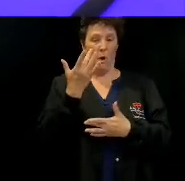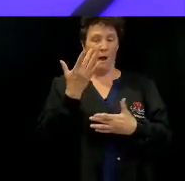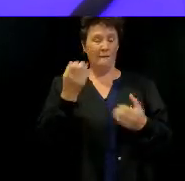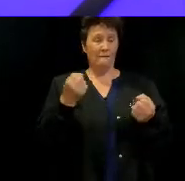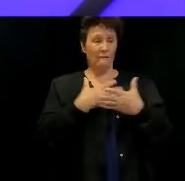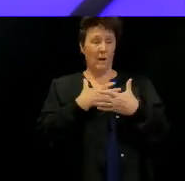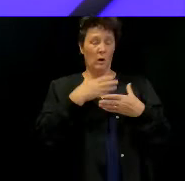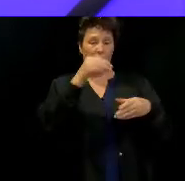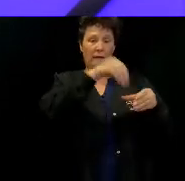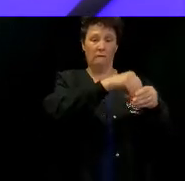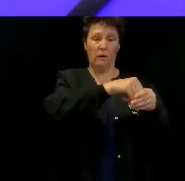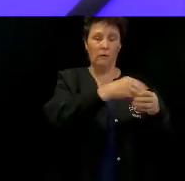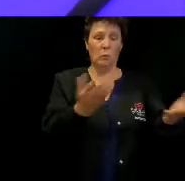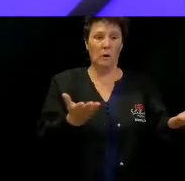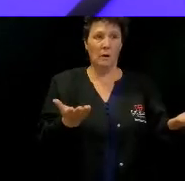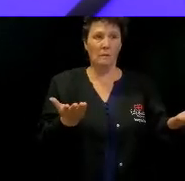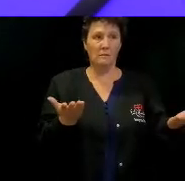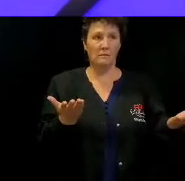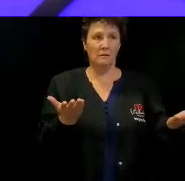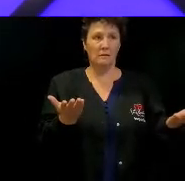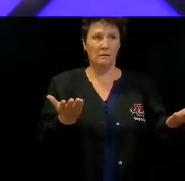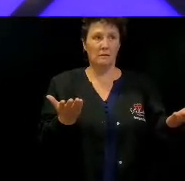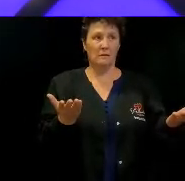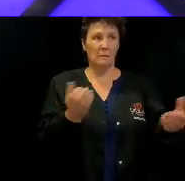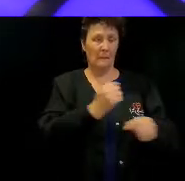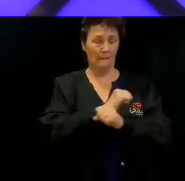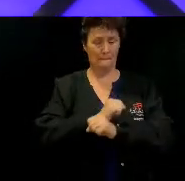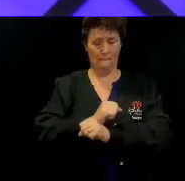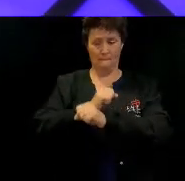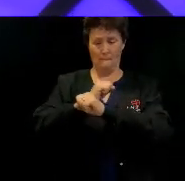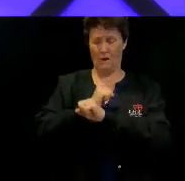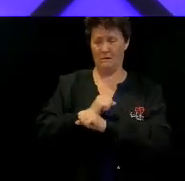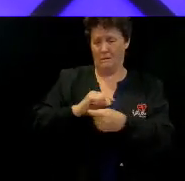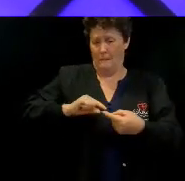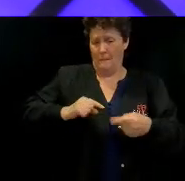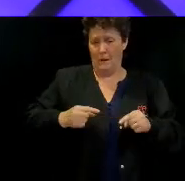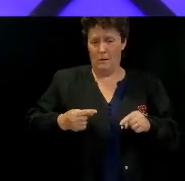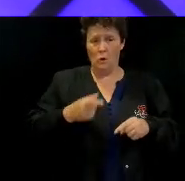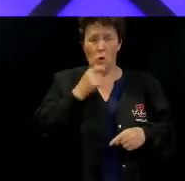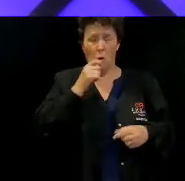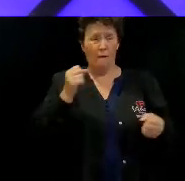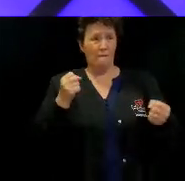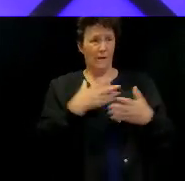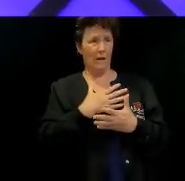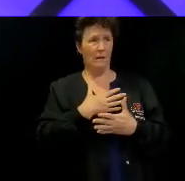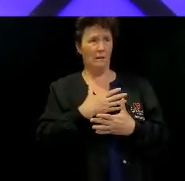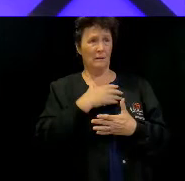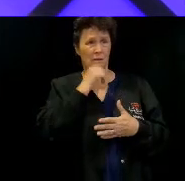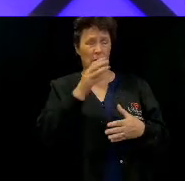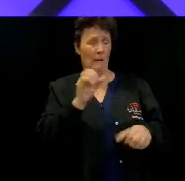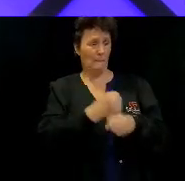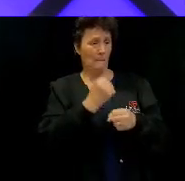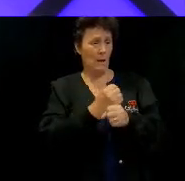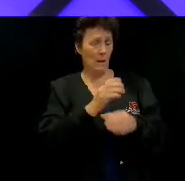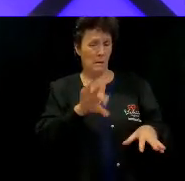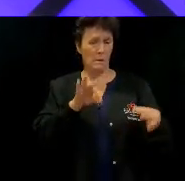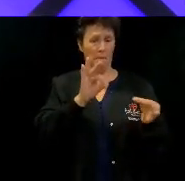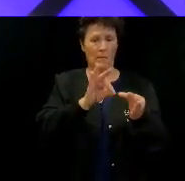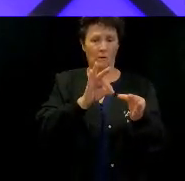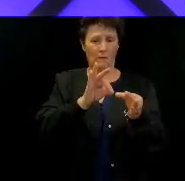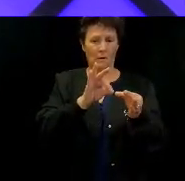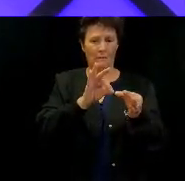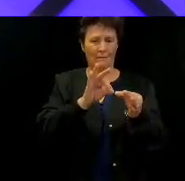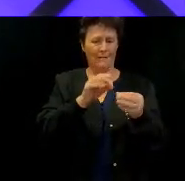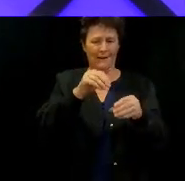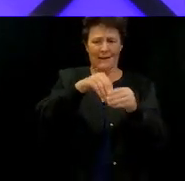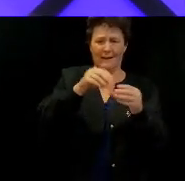what? Here we go again, right? Bondage, torment. But he who fears has not been made perfect in love.